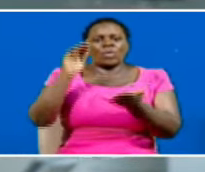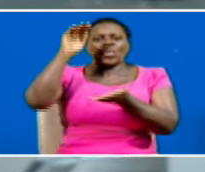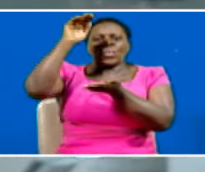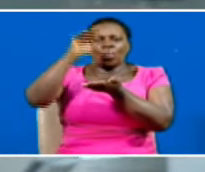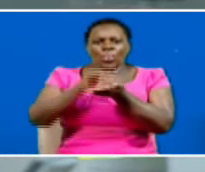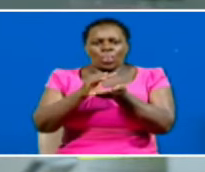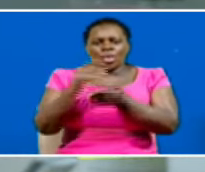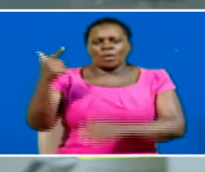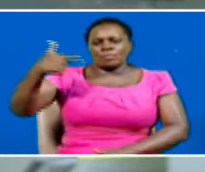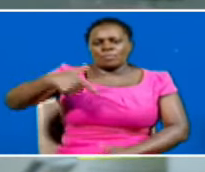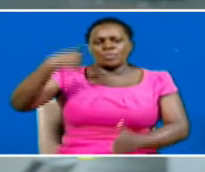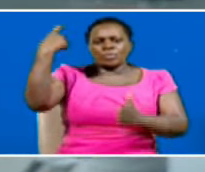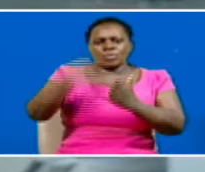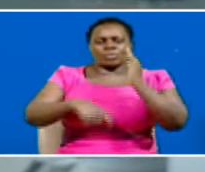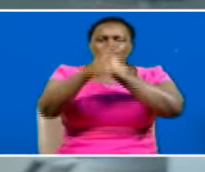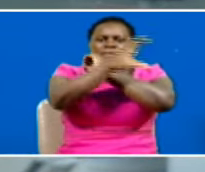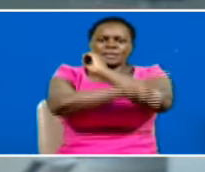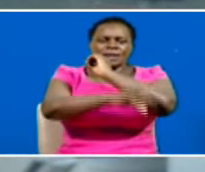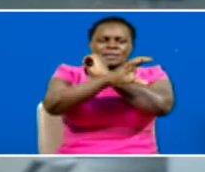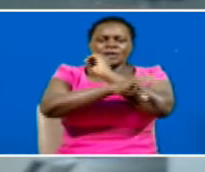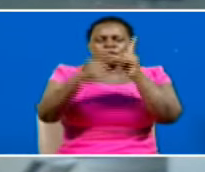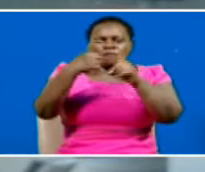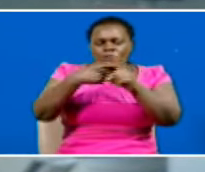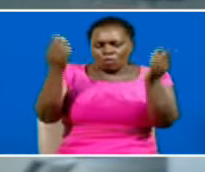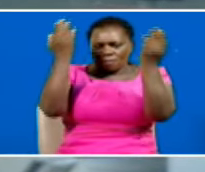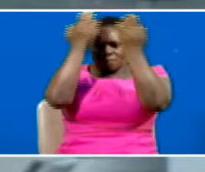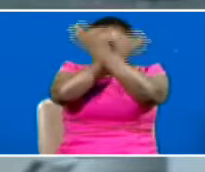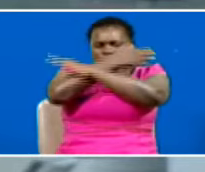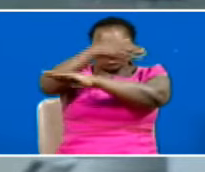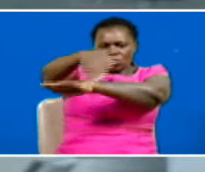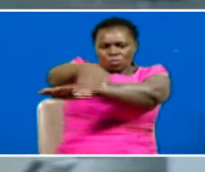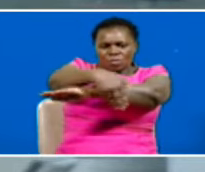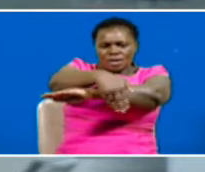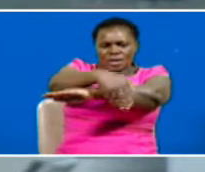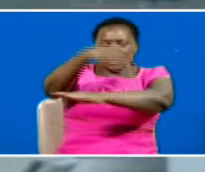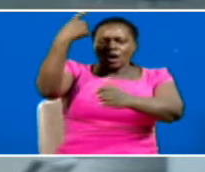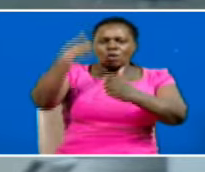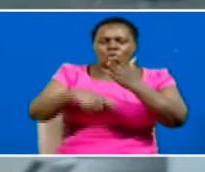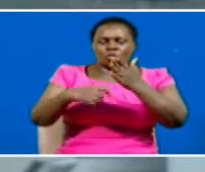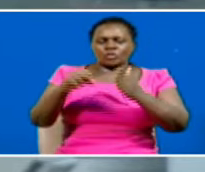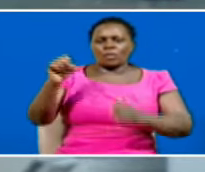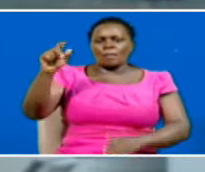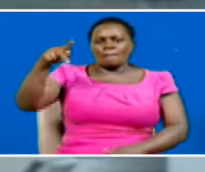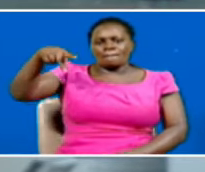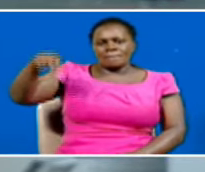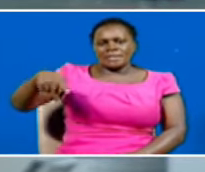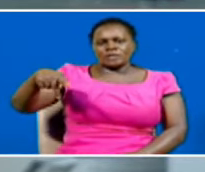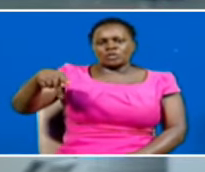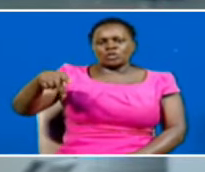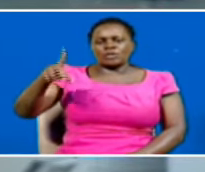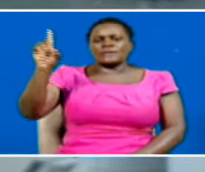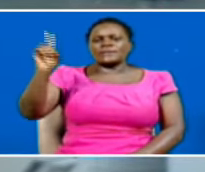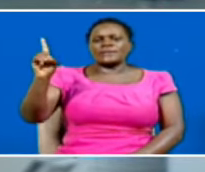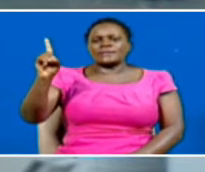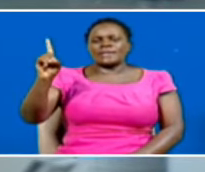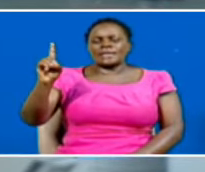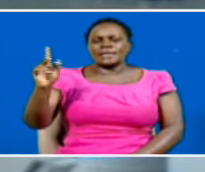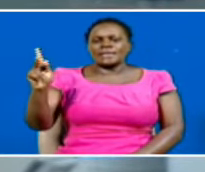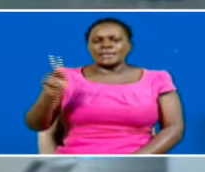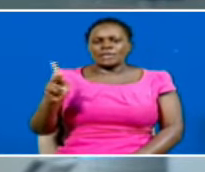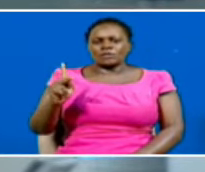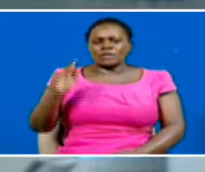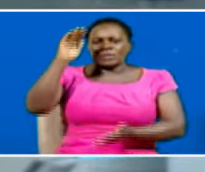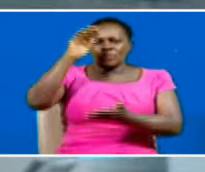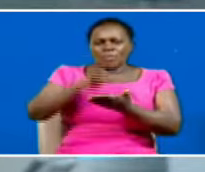of fuel prices in the country effective midnight. The prices of petrol, diesel and kerosene have reduced